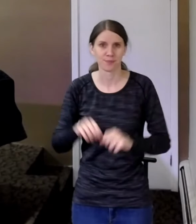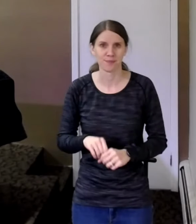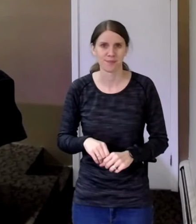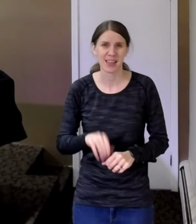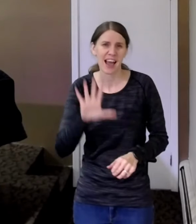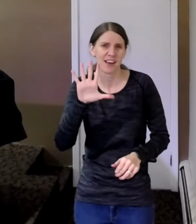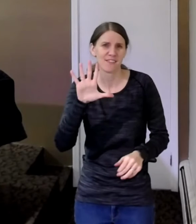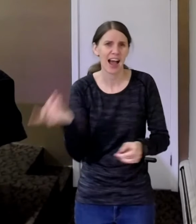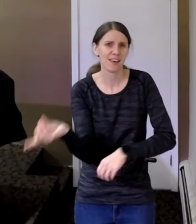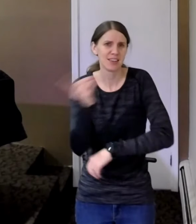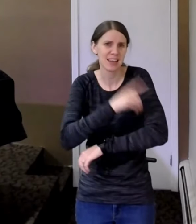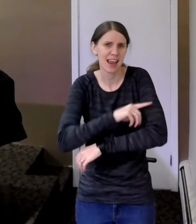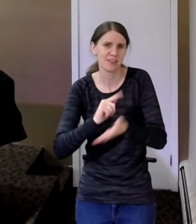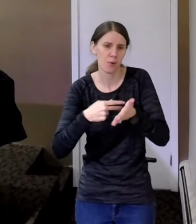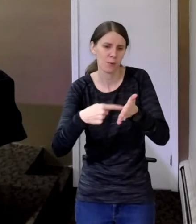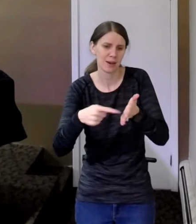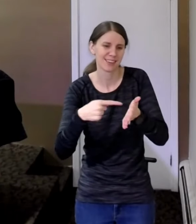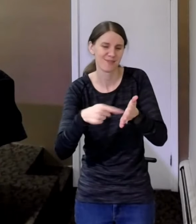5 times a week this year.